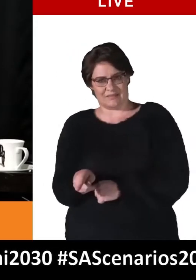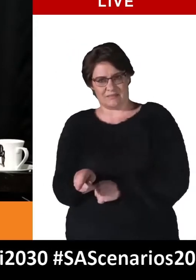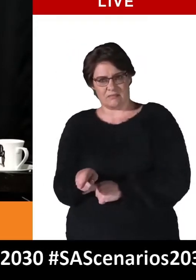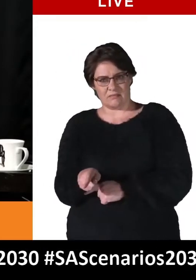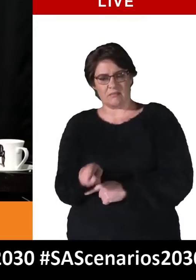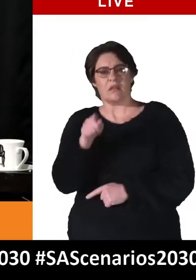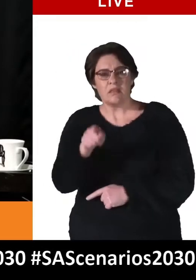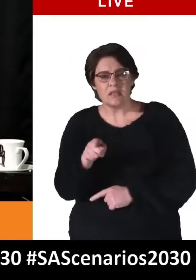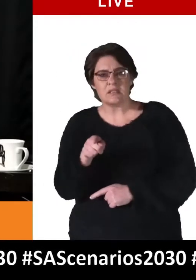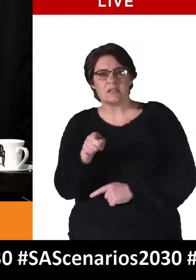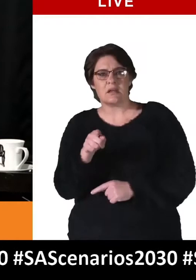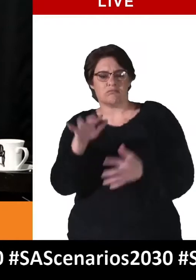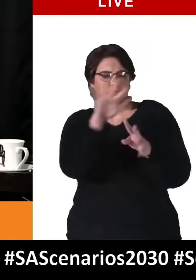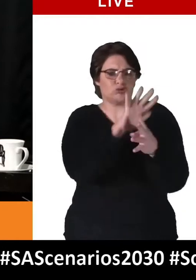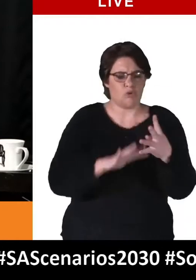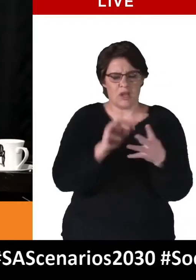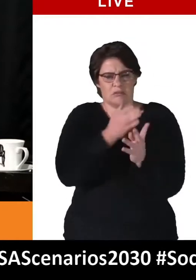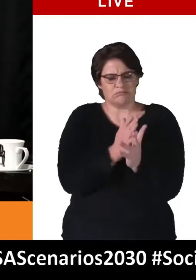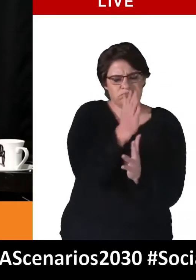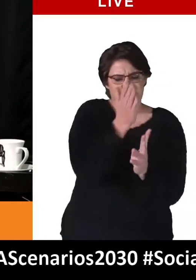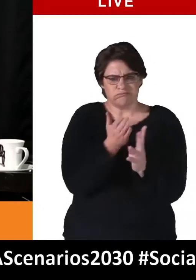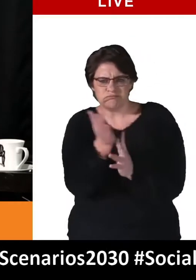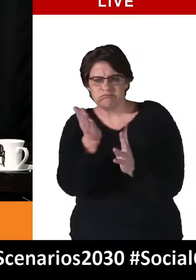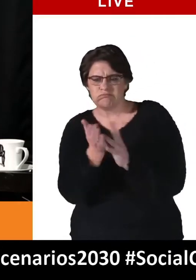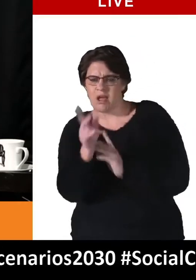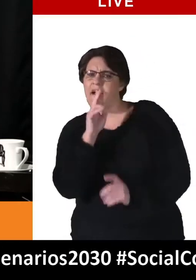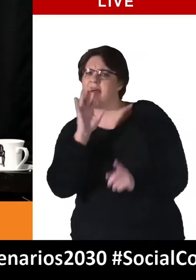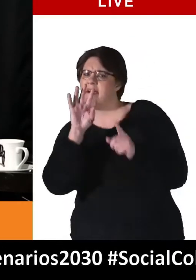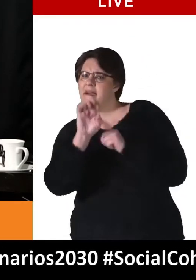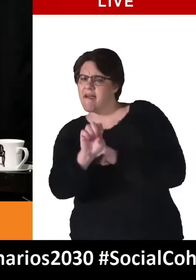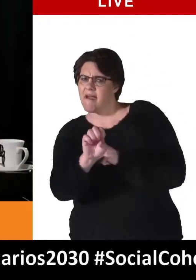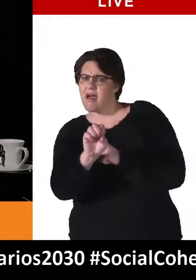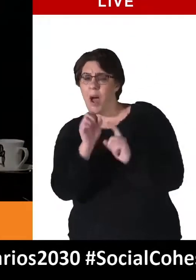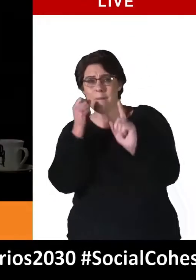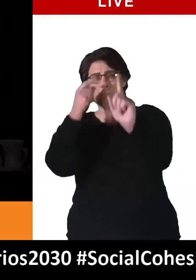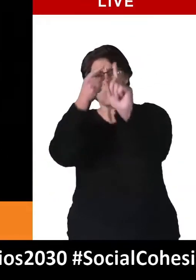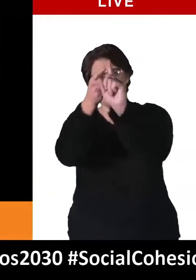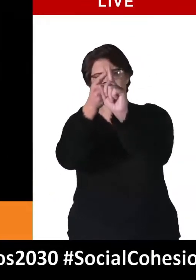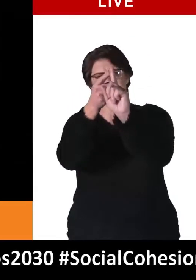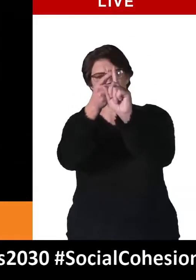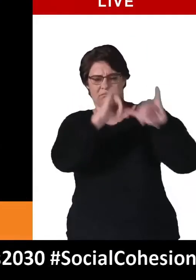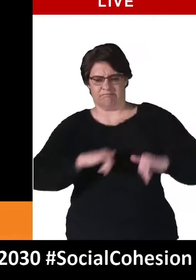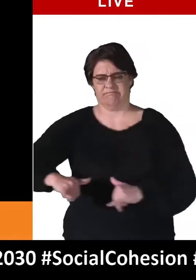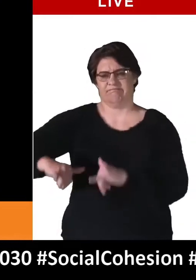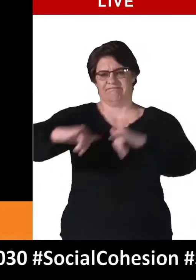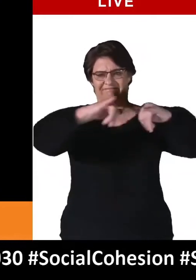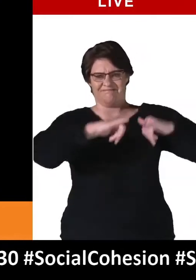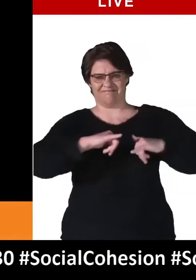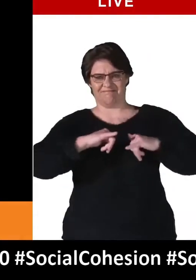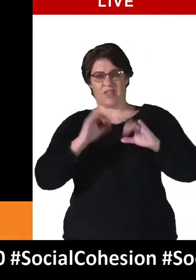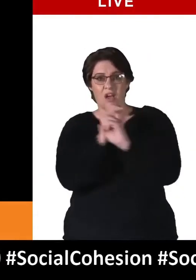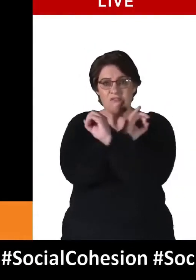Indlulamithi Scenarios, we seek to realize a common purpose, a shared